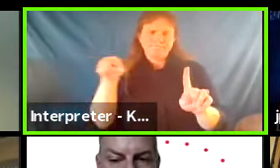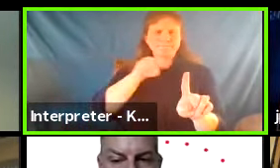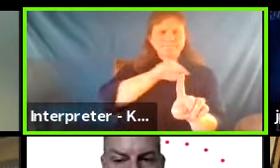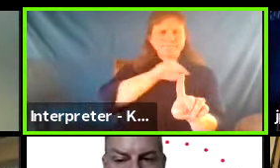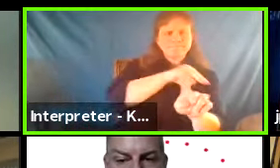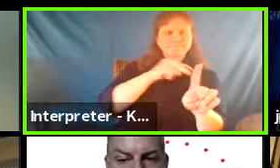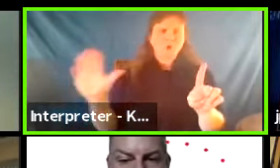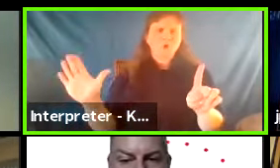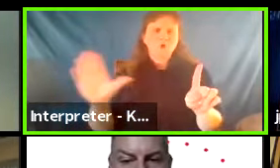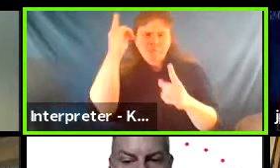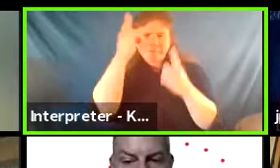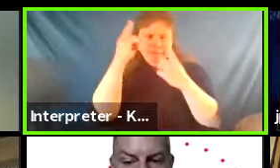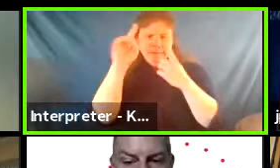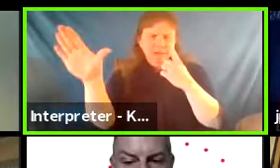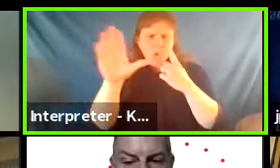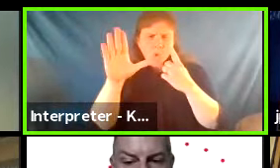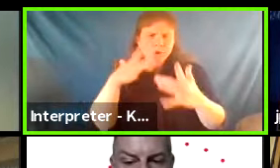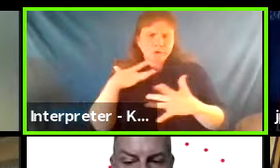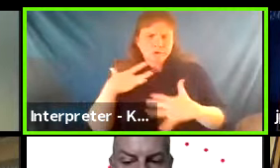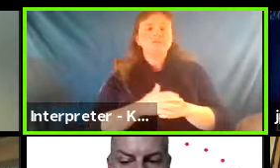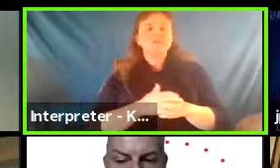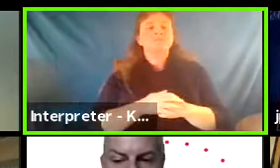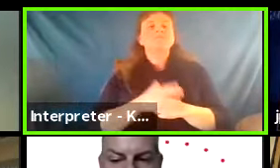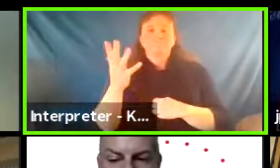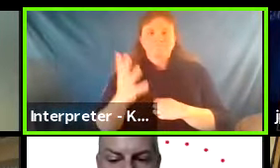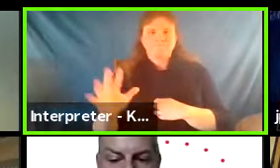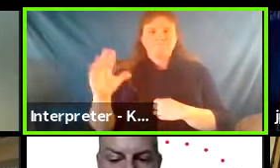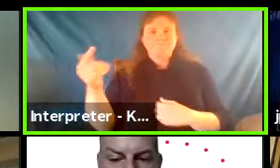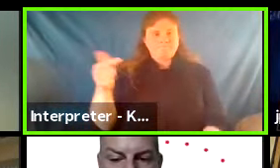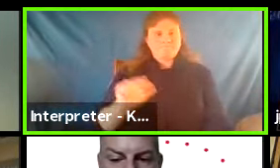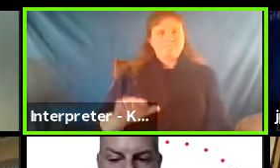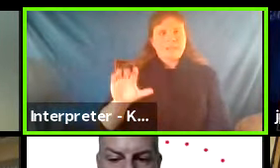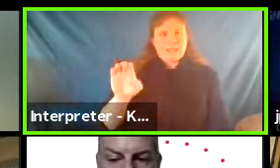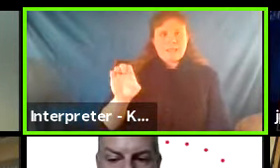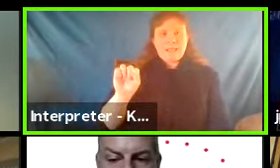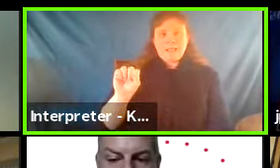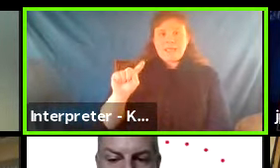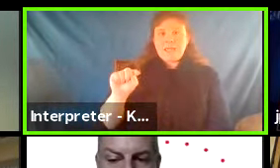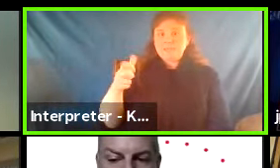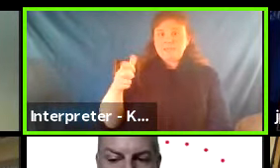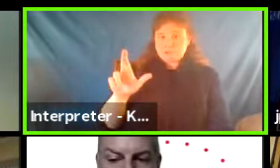Thank you, Diana. Let's go on to Esther, and then after Esther is Anthony.